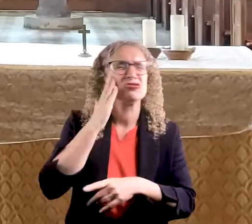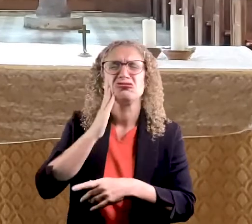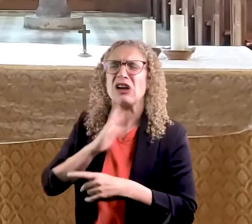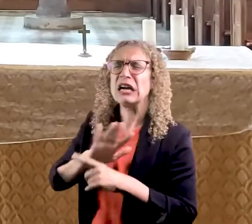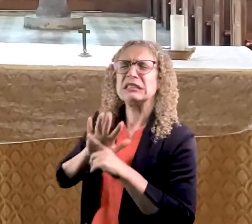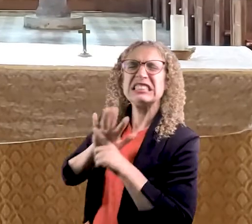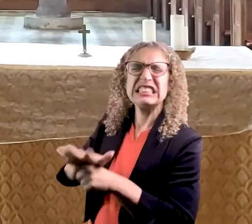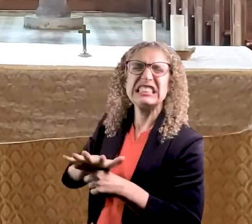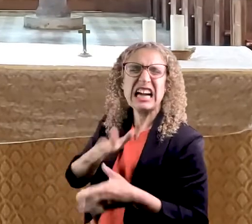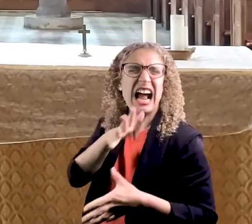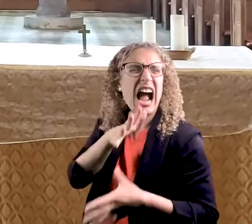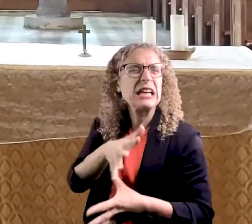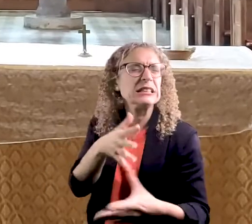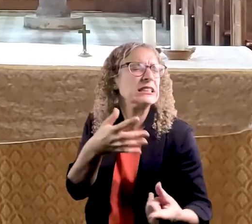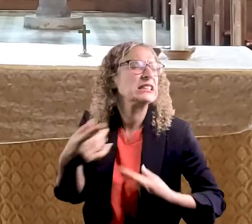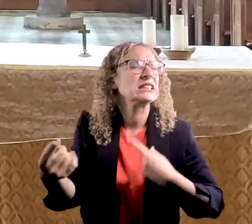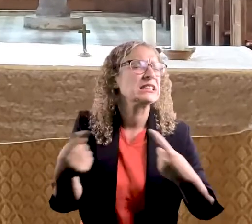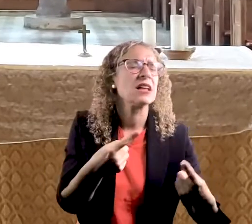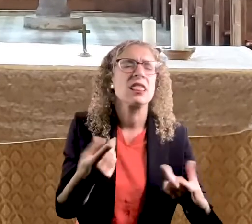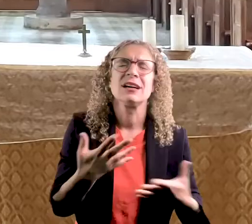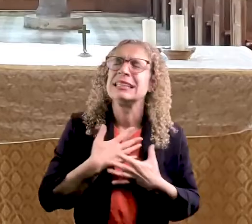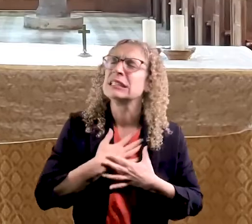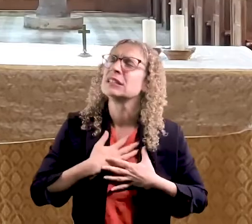and hatred.